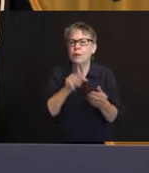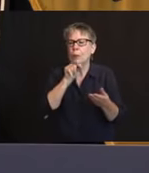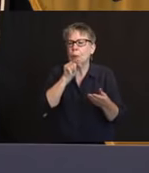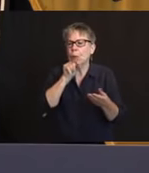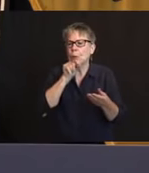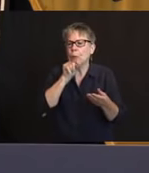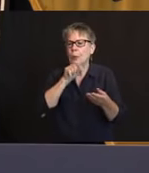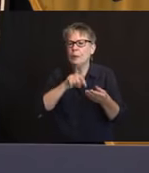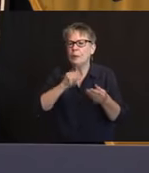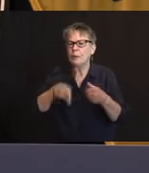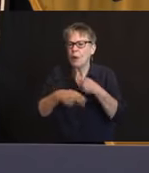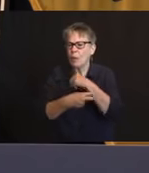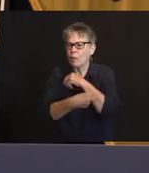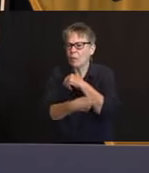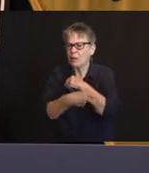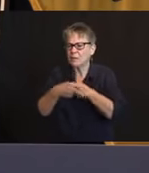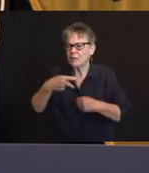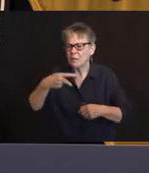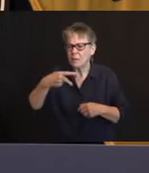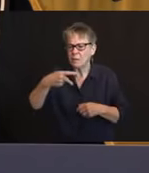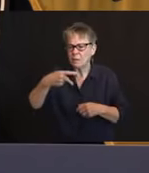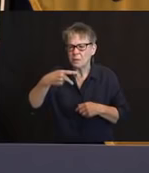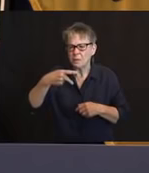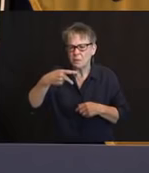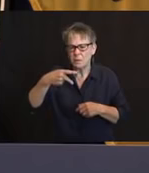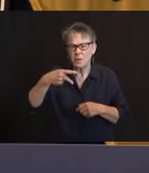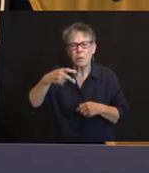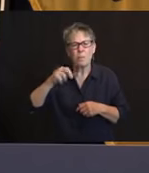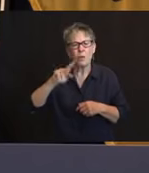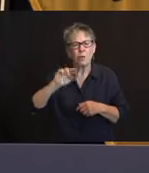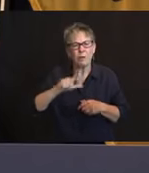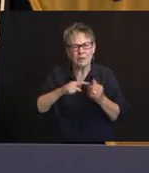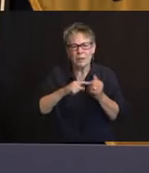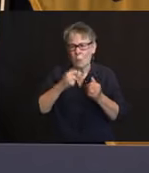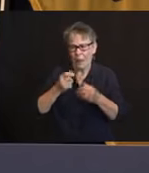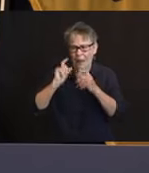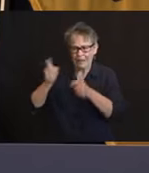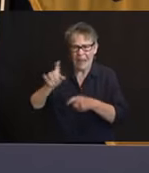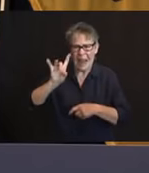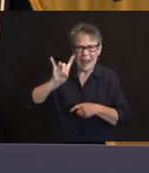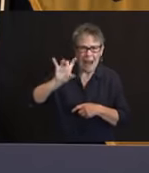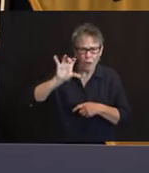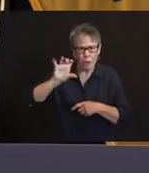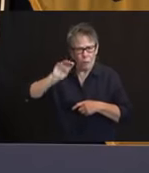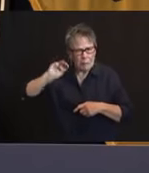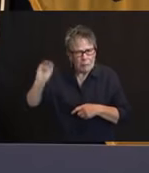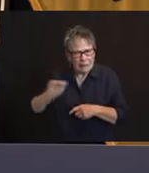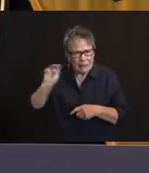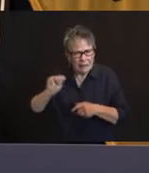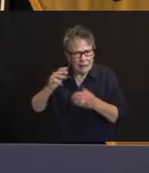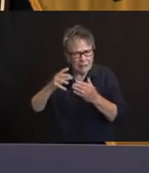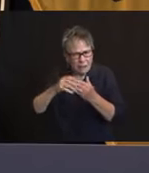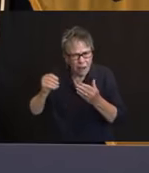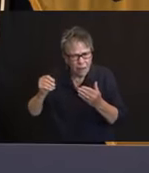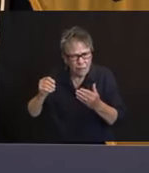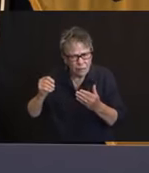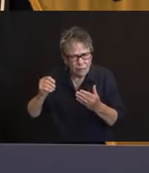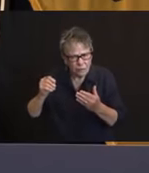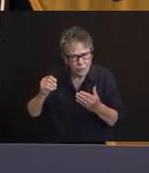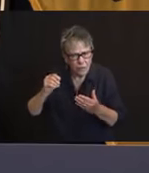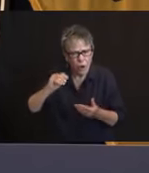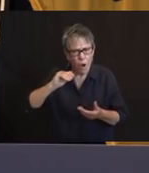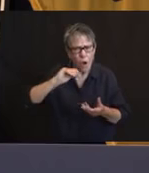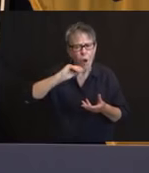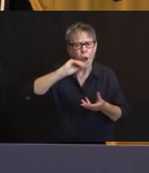clarify if that's the case and what the next step is? If it's a $1.8 billion project, where does the rest of the money come